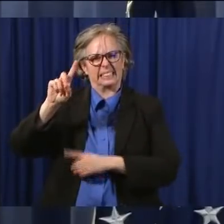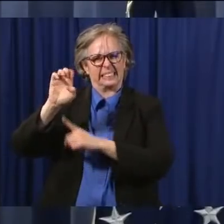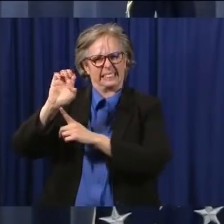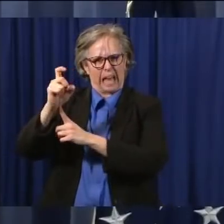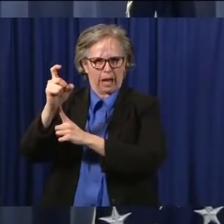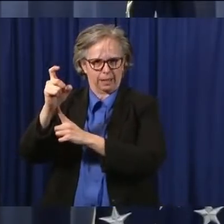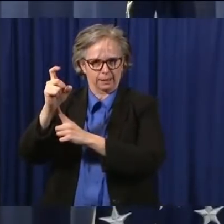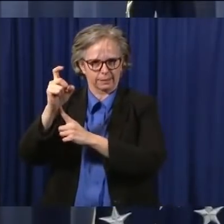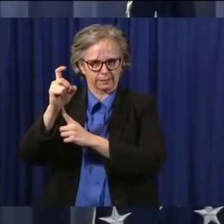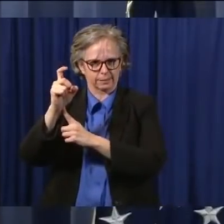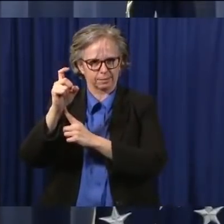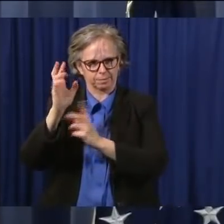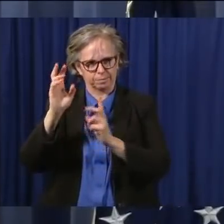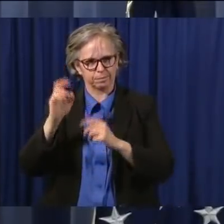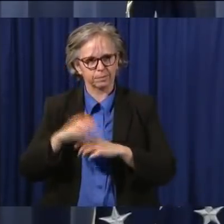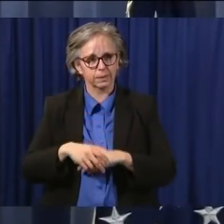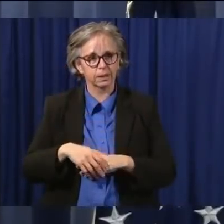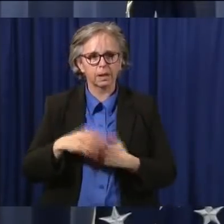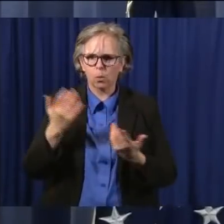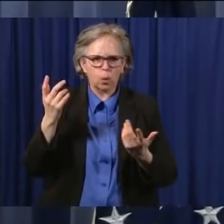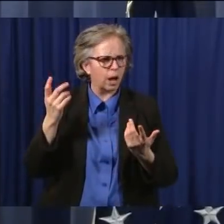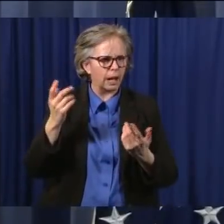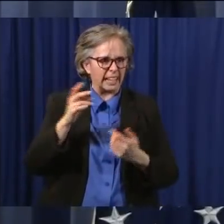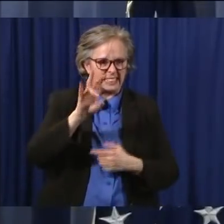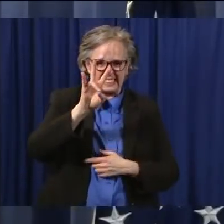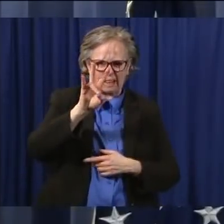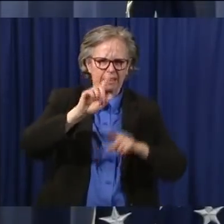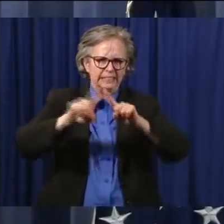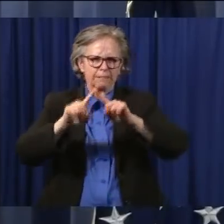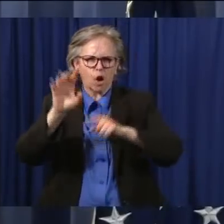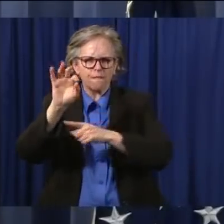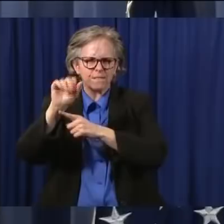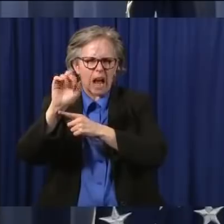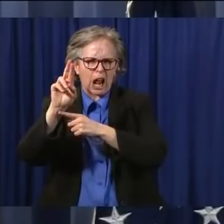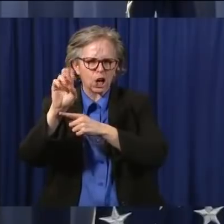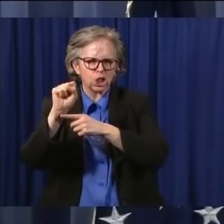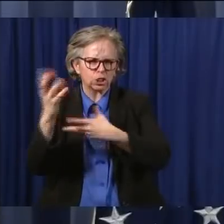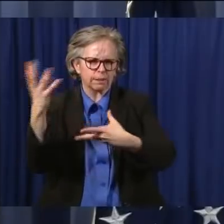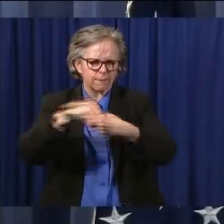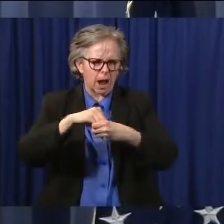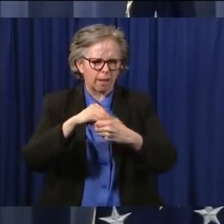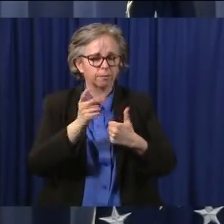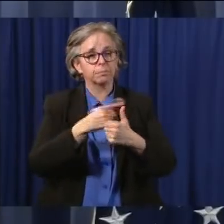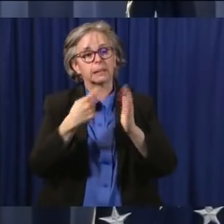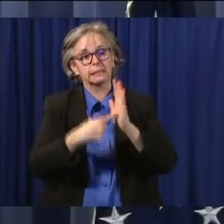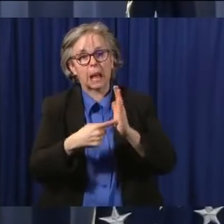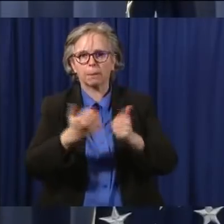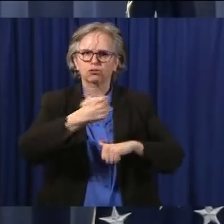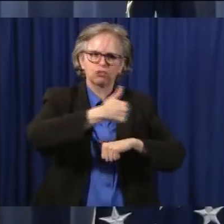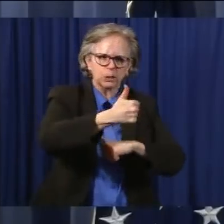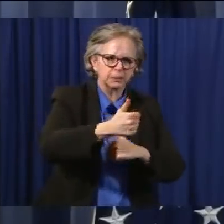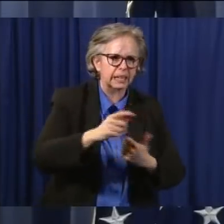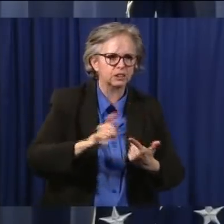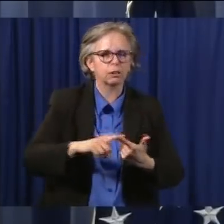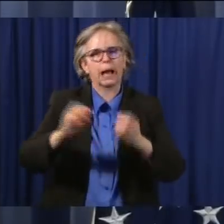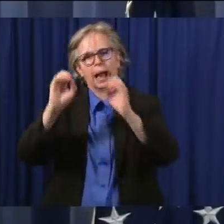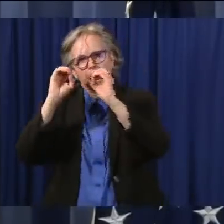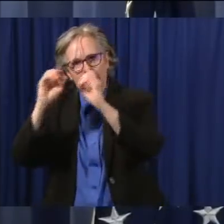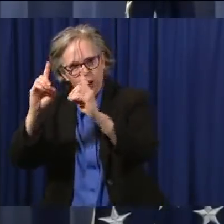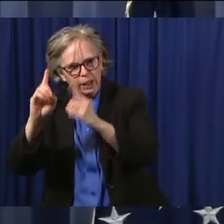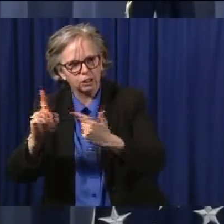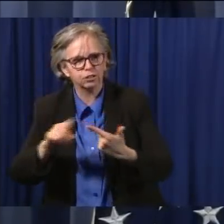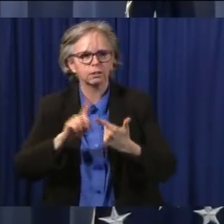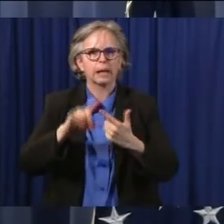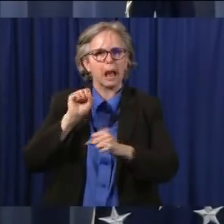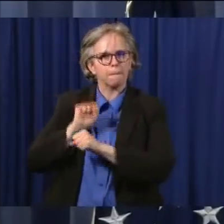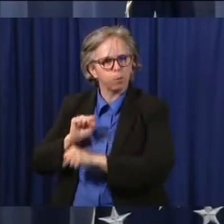7 factors that impact health and well-being. These factors include transportation, education, employment, housing,